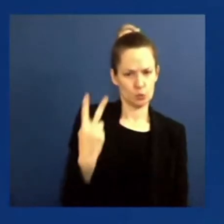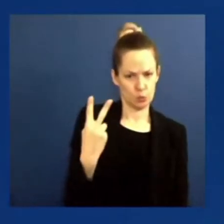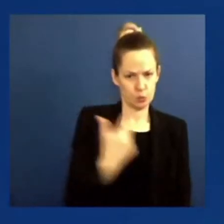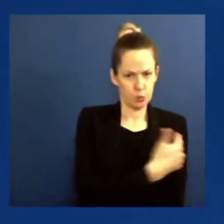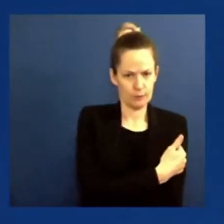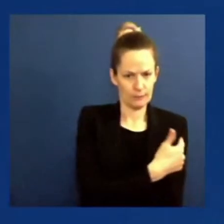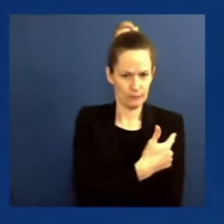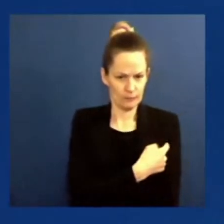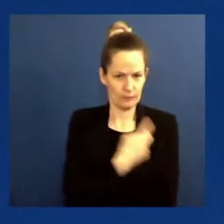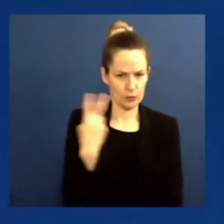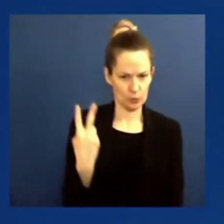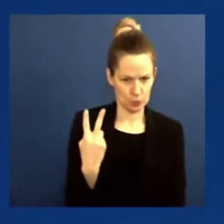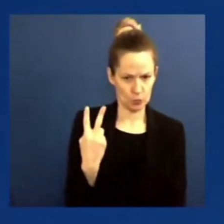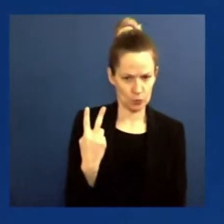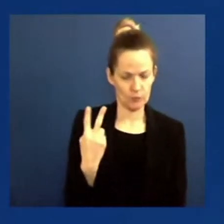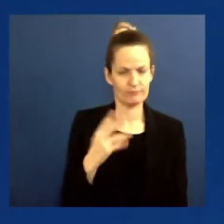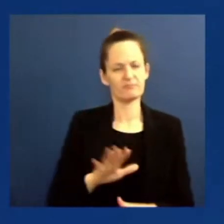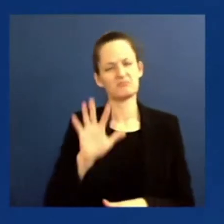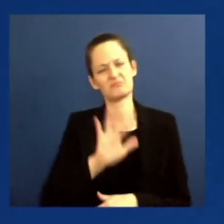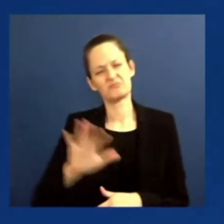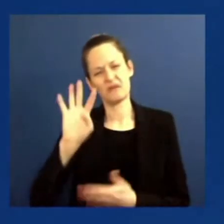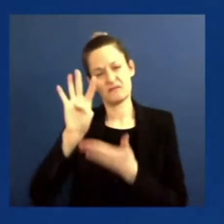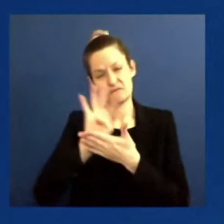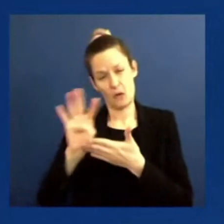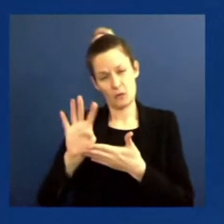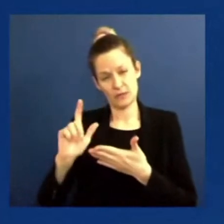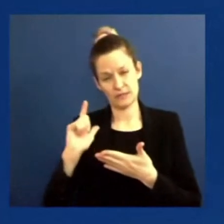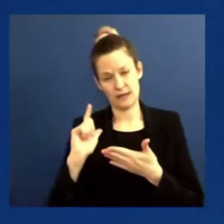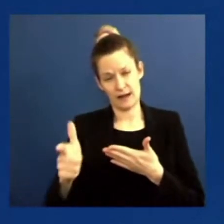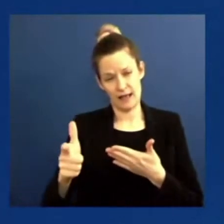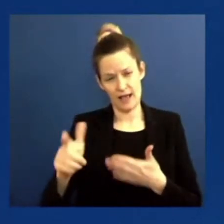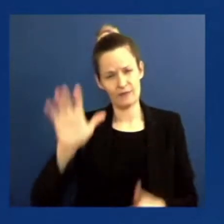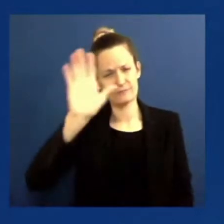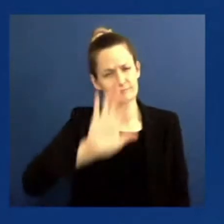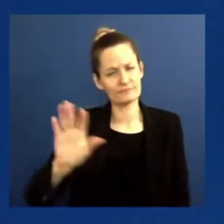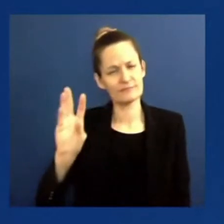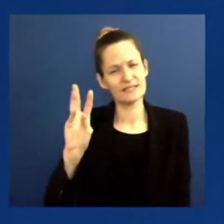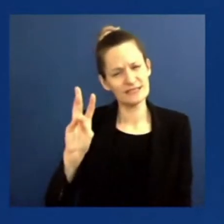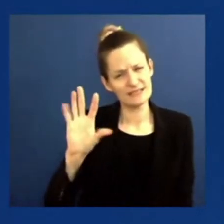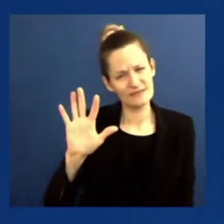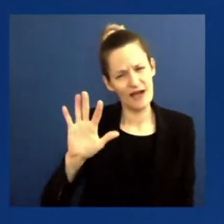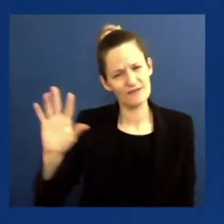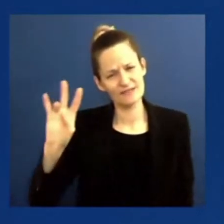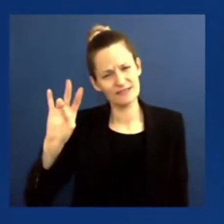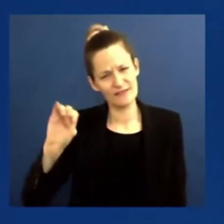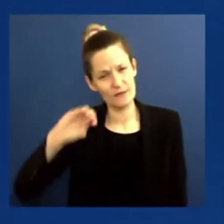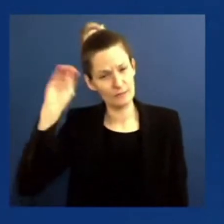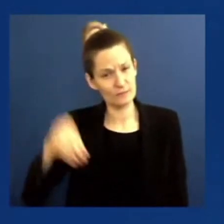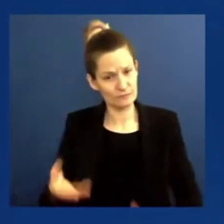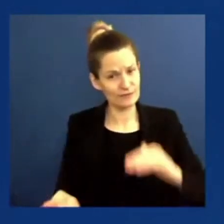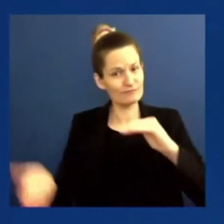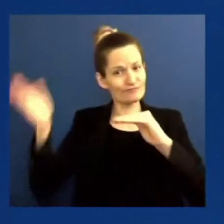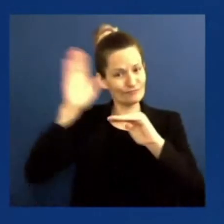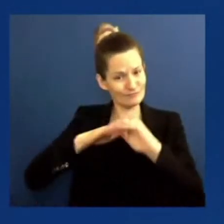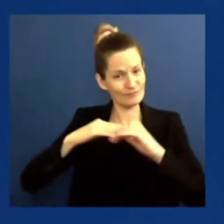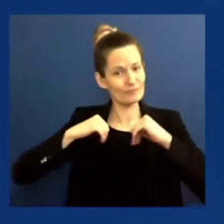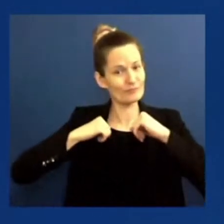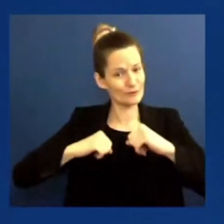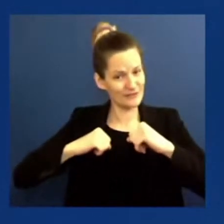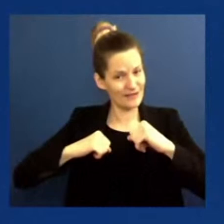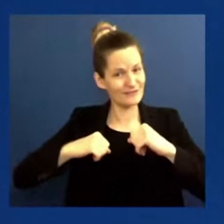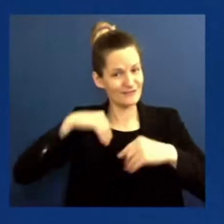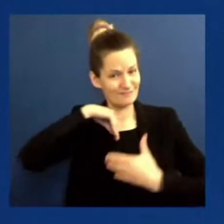have a 65 to 70% protection. But as Dr. Walensky showed, if you look about 10 weeks